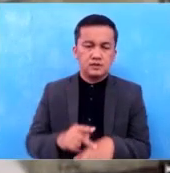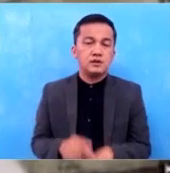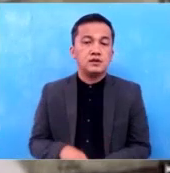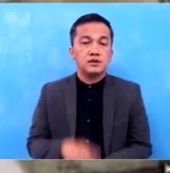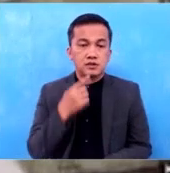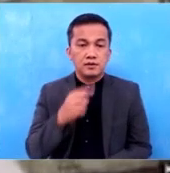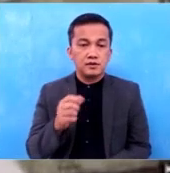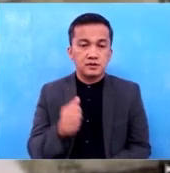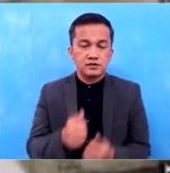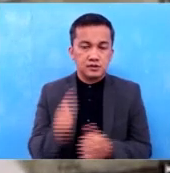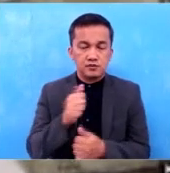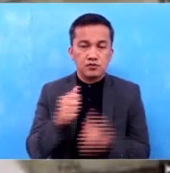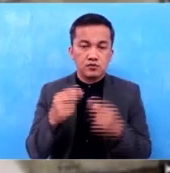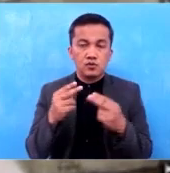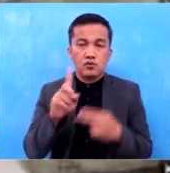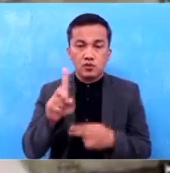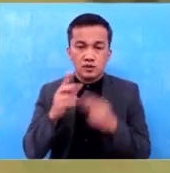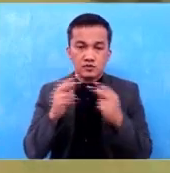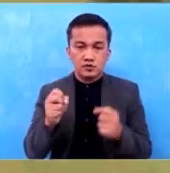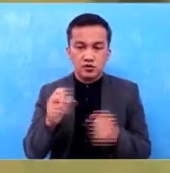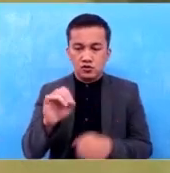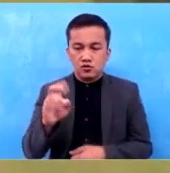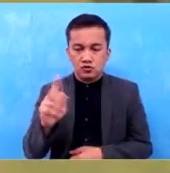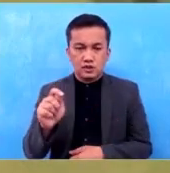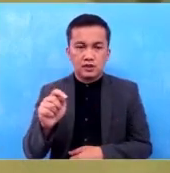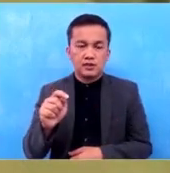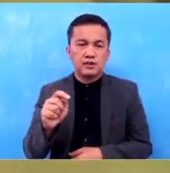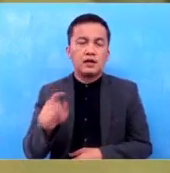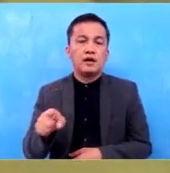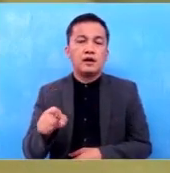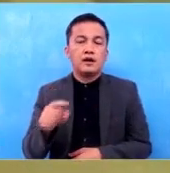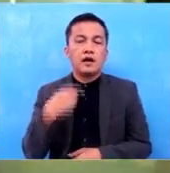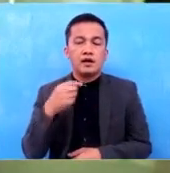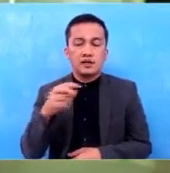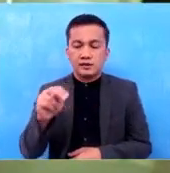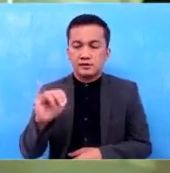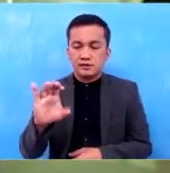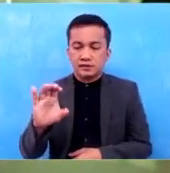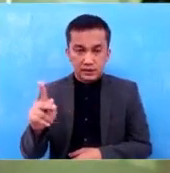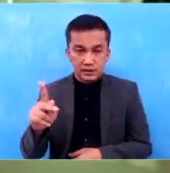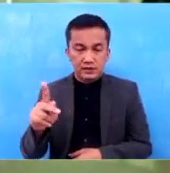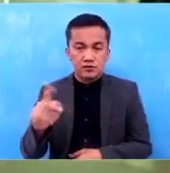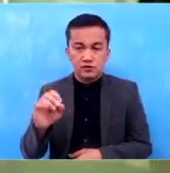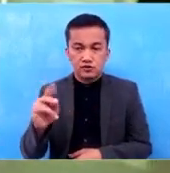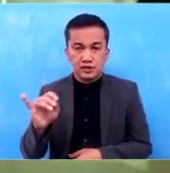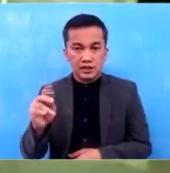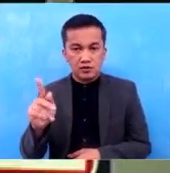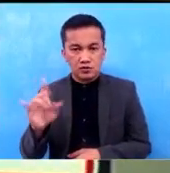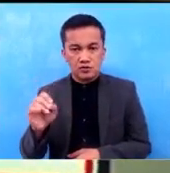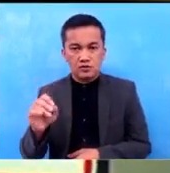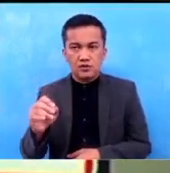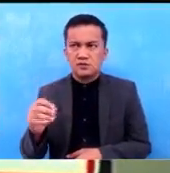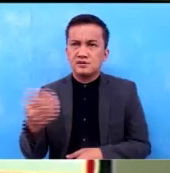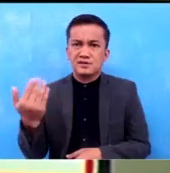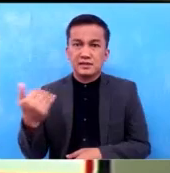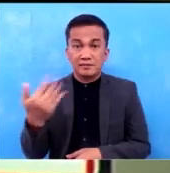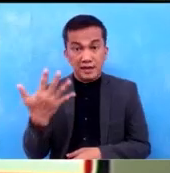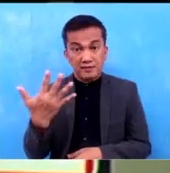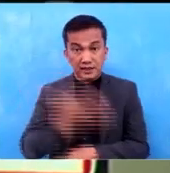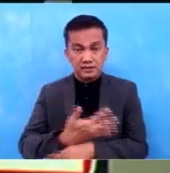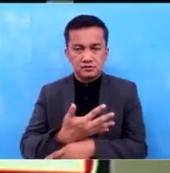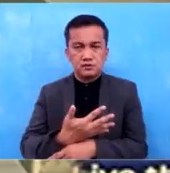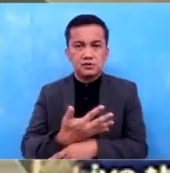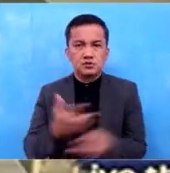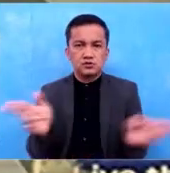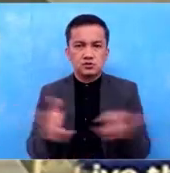News, sinabi ni OCTA Research Fellow Father Nic Austriaco na mula 5 araw dapat na itong paikliin sa 3, lalo